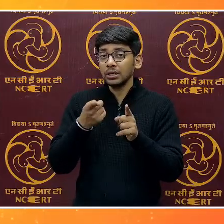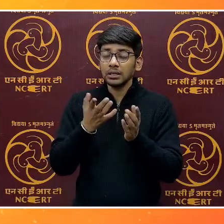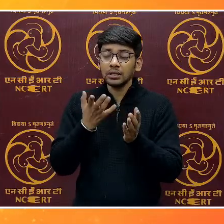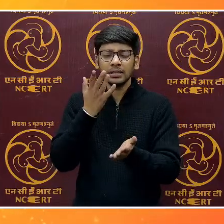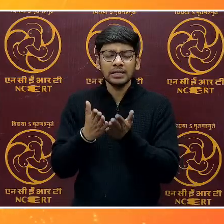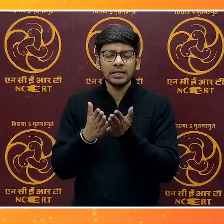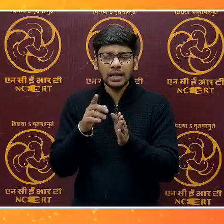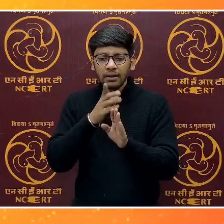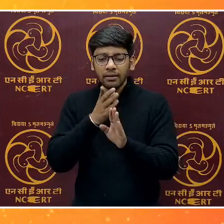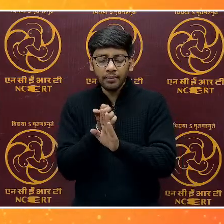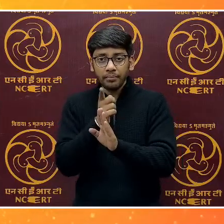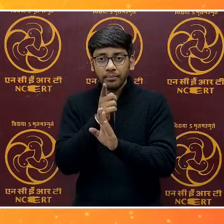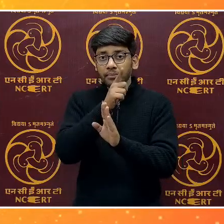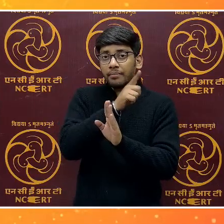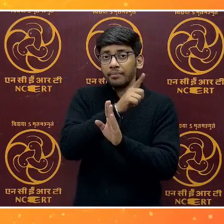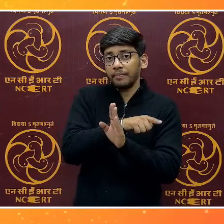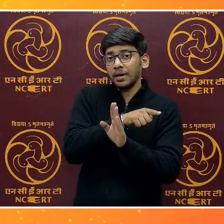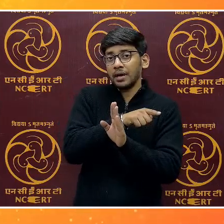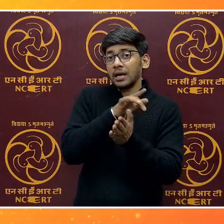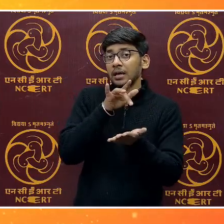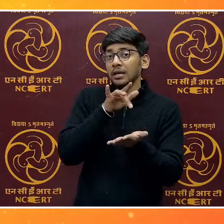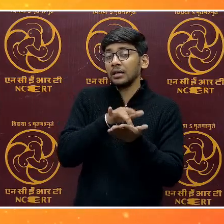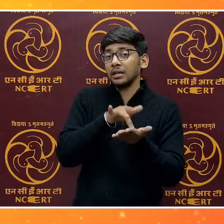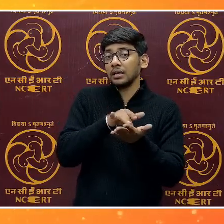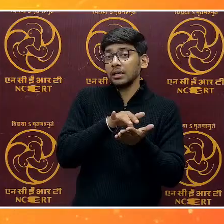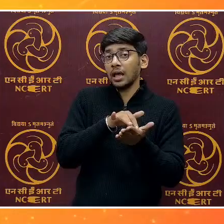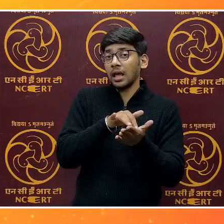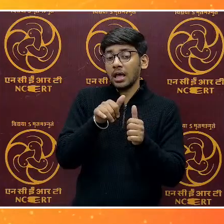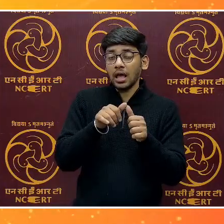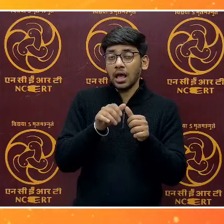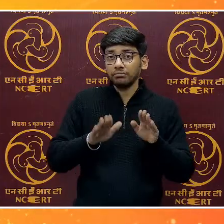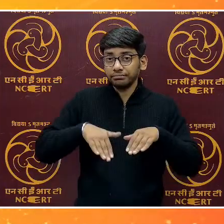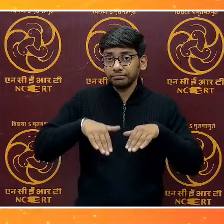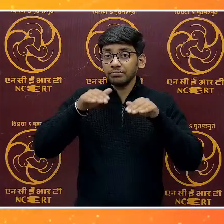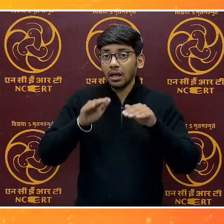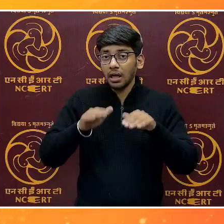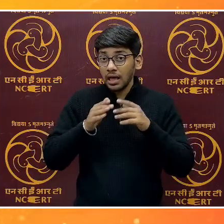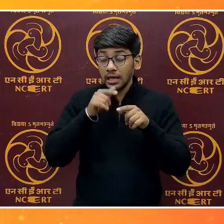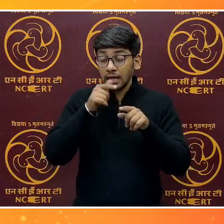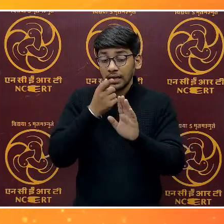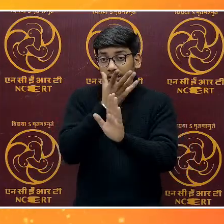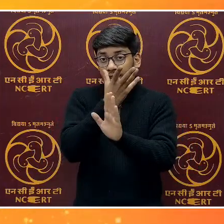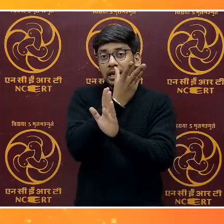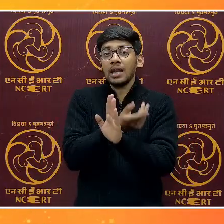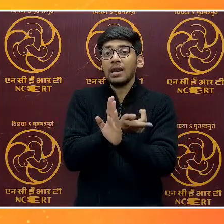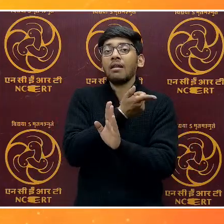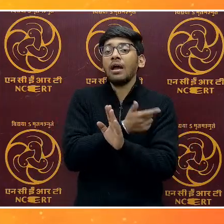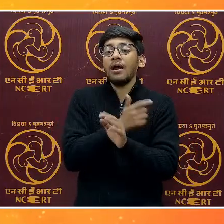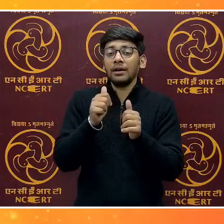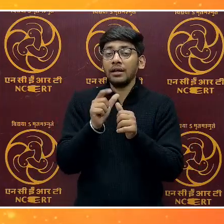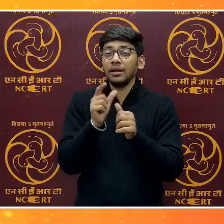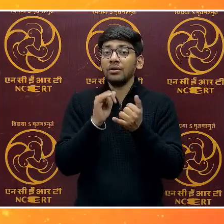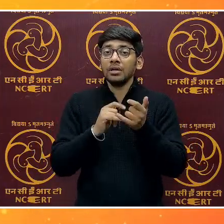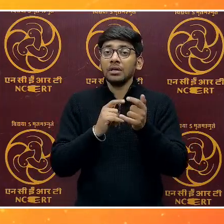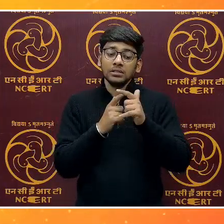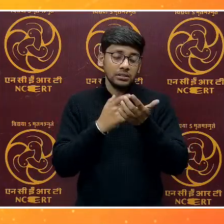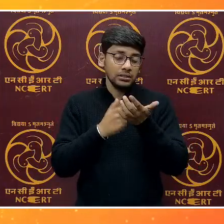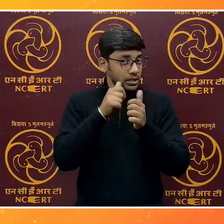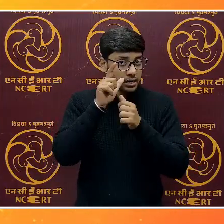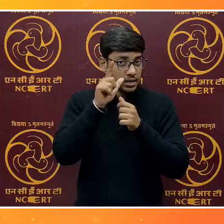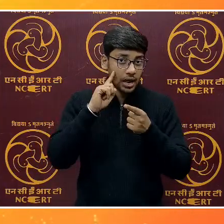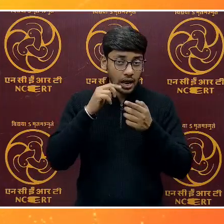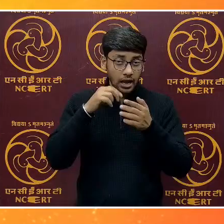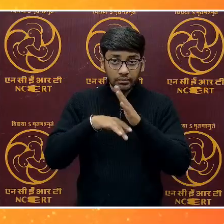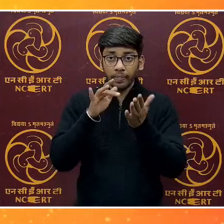It is Australia. And Australia will have night. Because the sun is falling on America Brazil, right